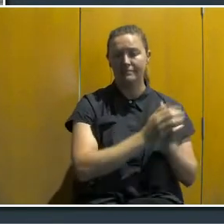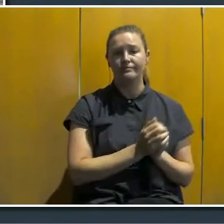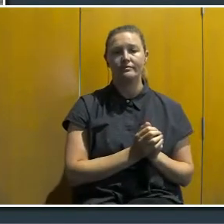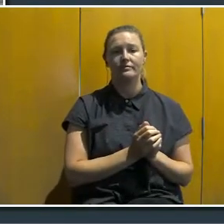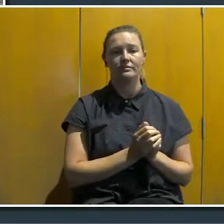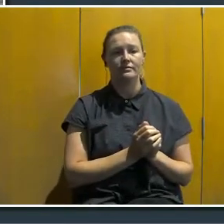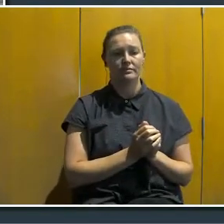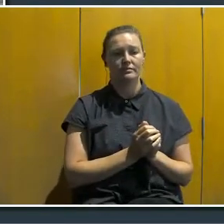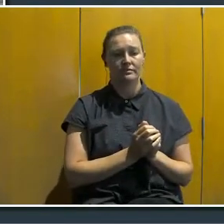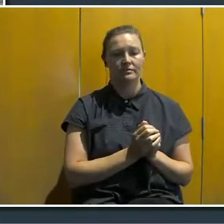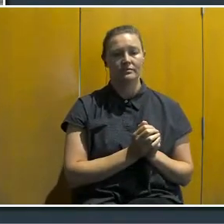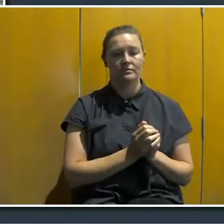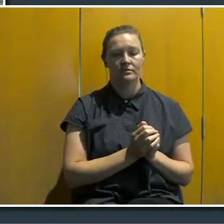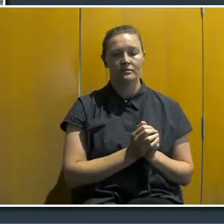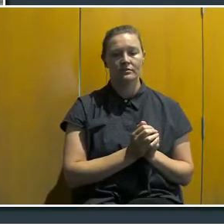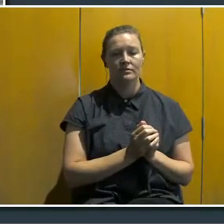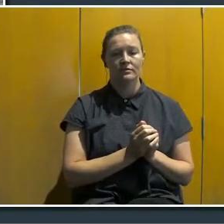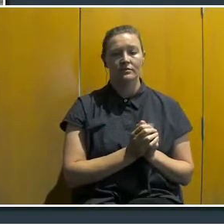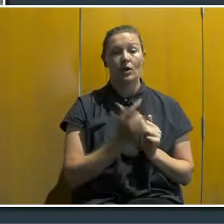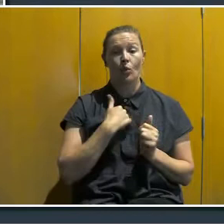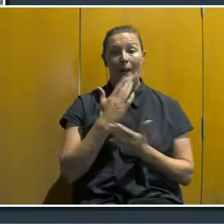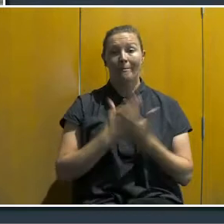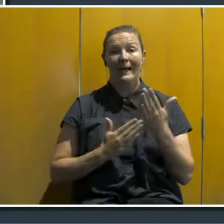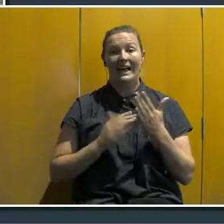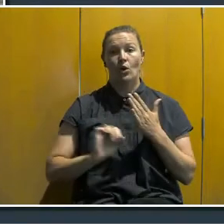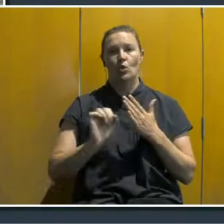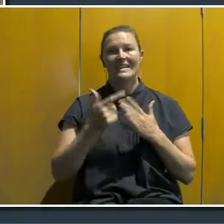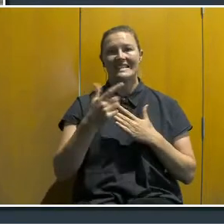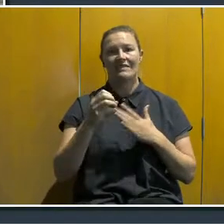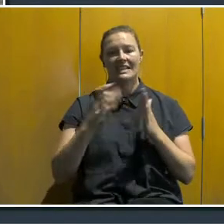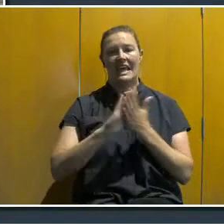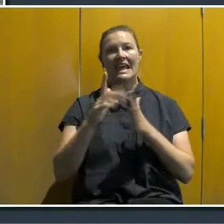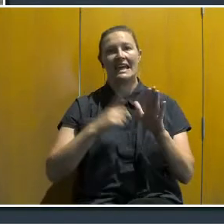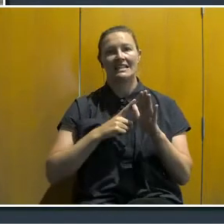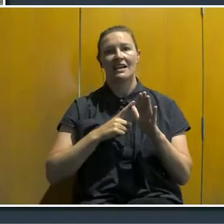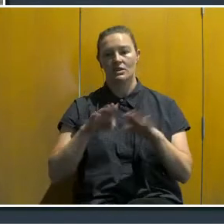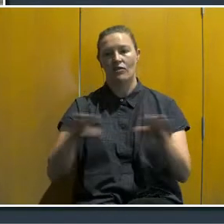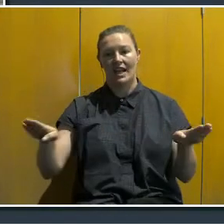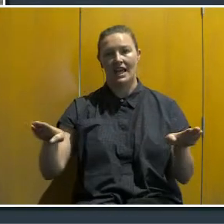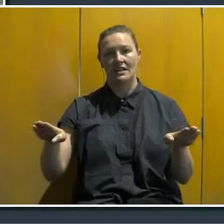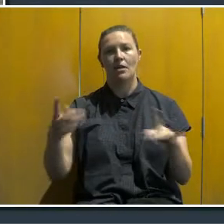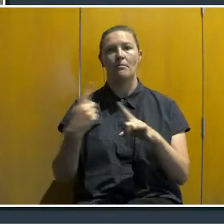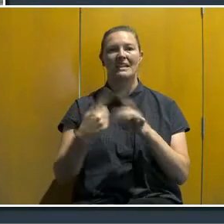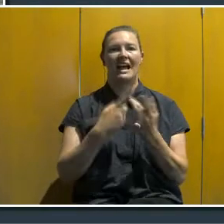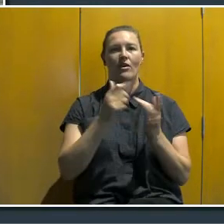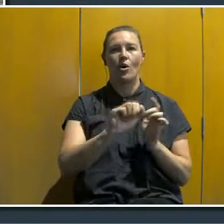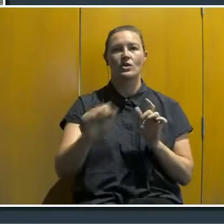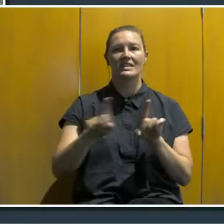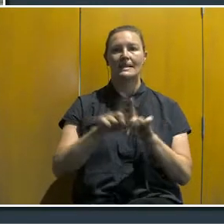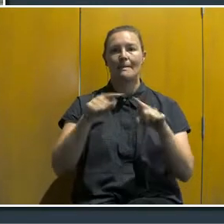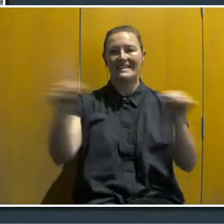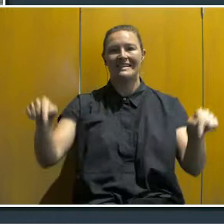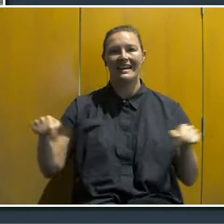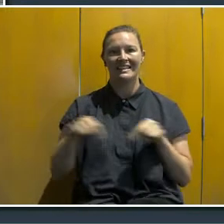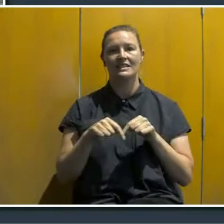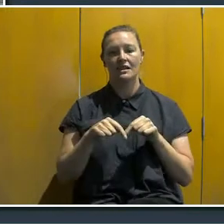Napier CBD. We are part owners of 70 hectares along with other residents of the estate. Our property and the neighbours